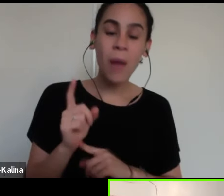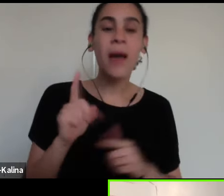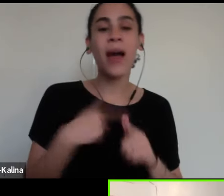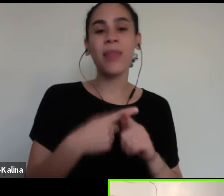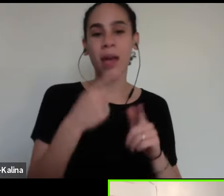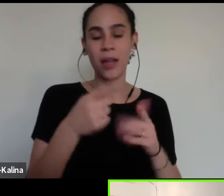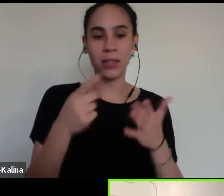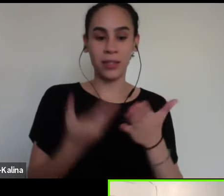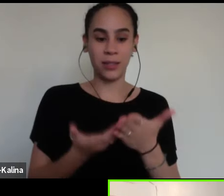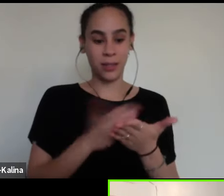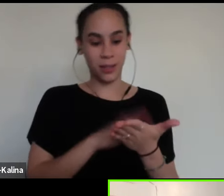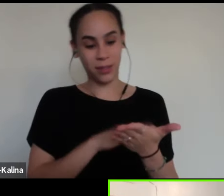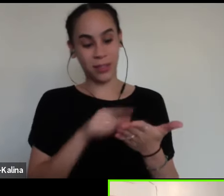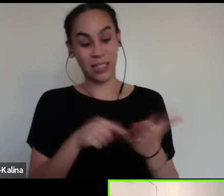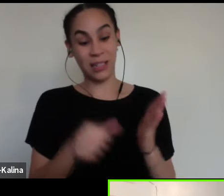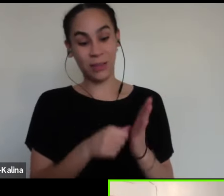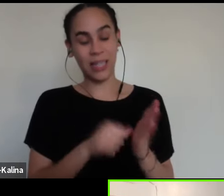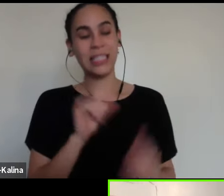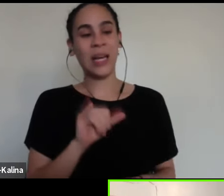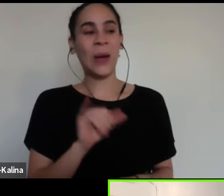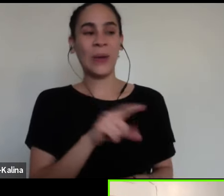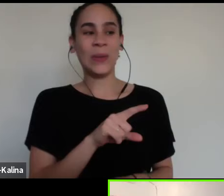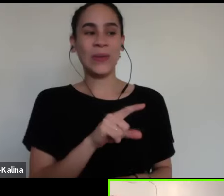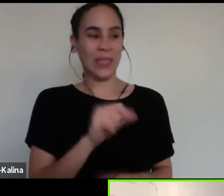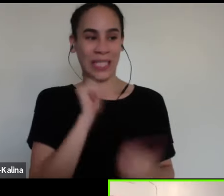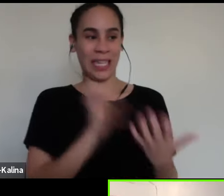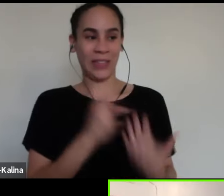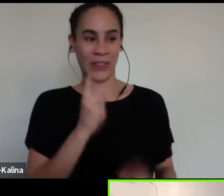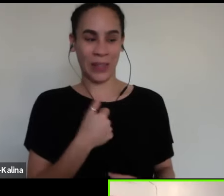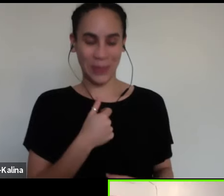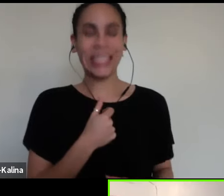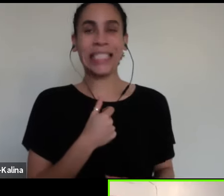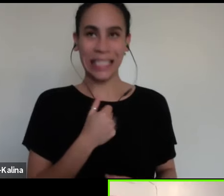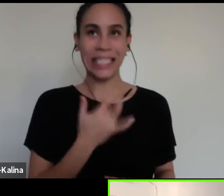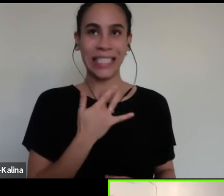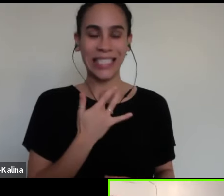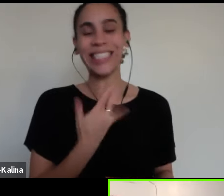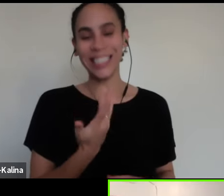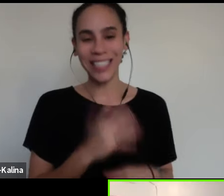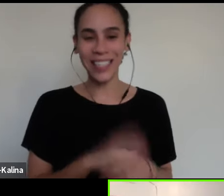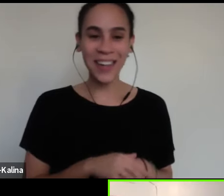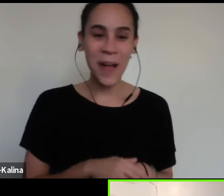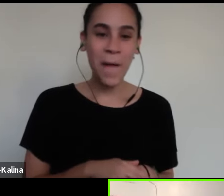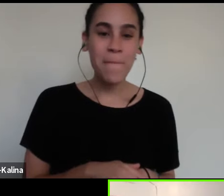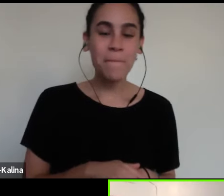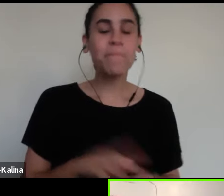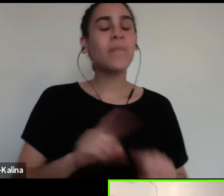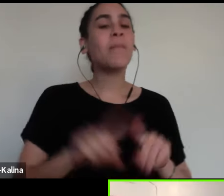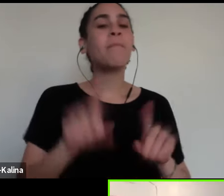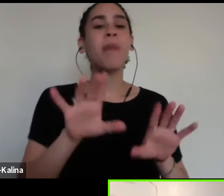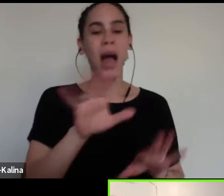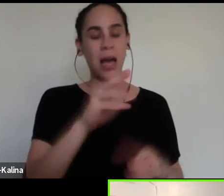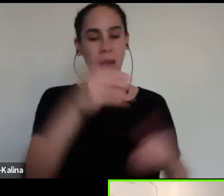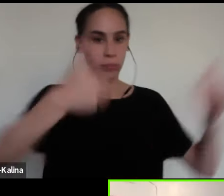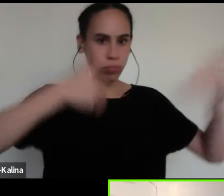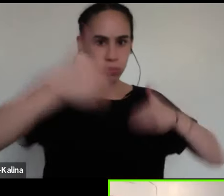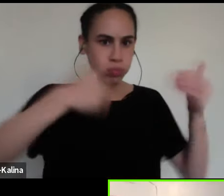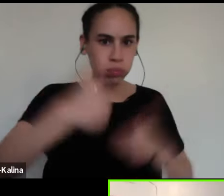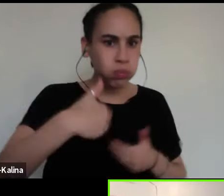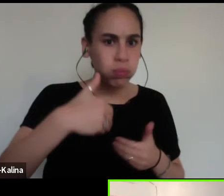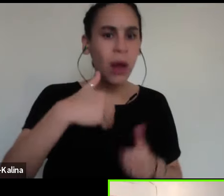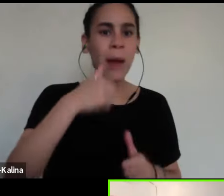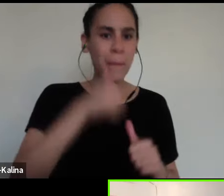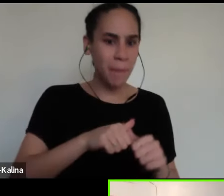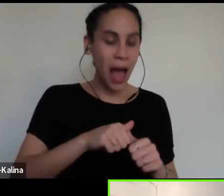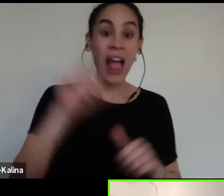page, you realize that it's still not for people like you. So it's still not quite. But in the mail that arrived, eventually there was